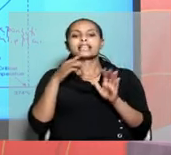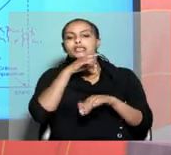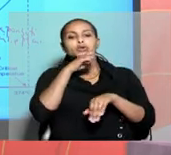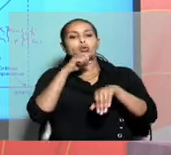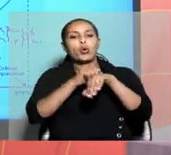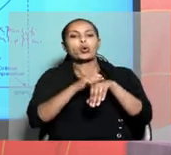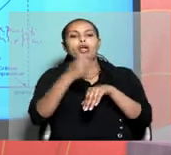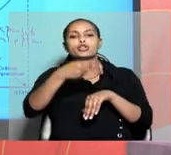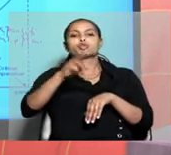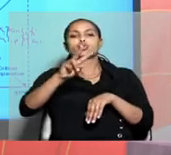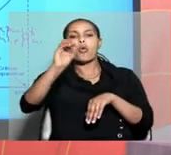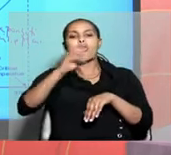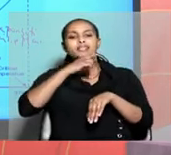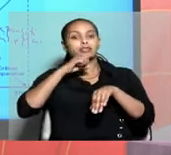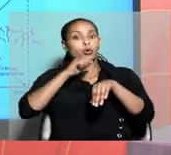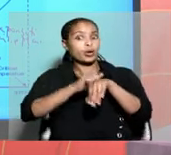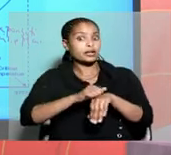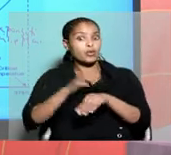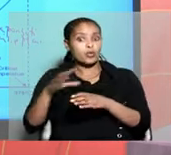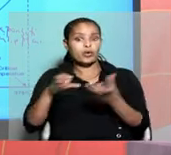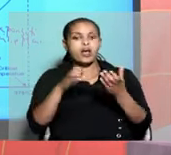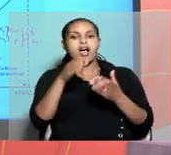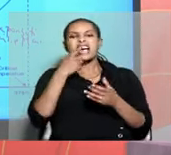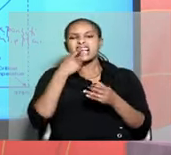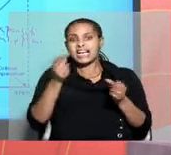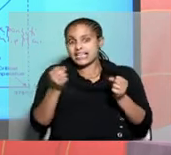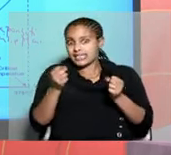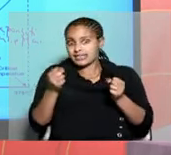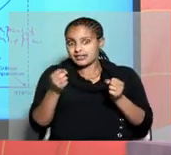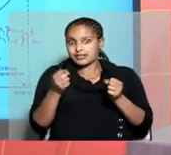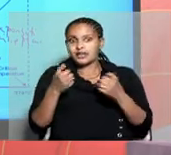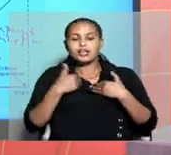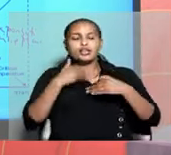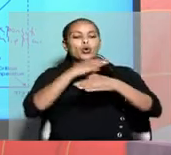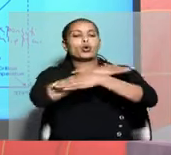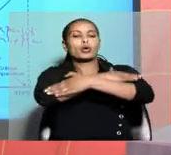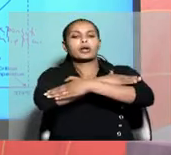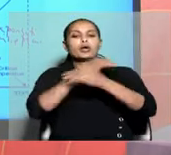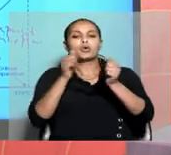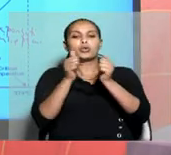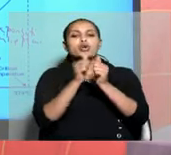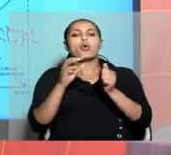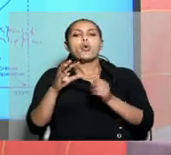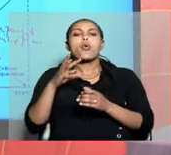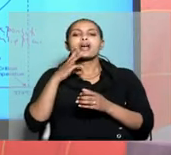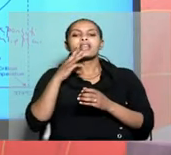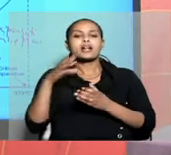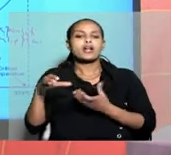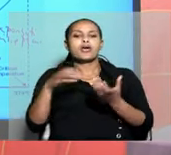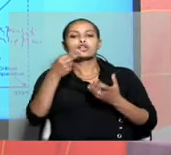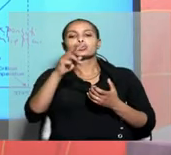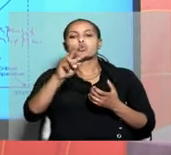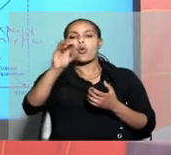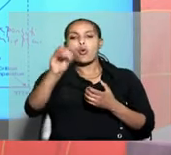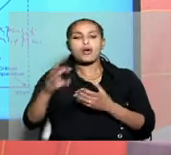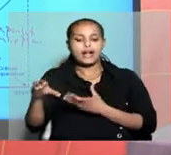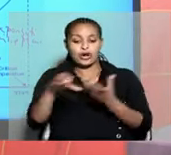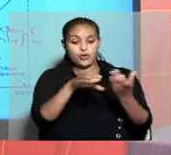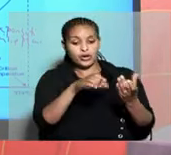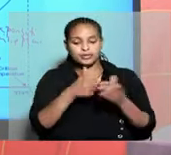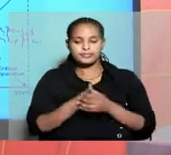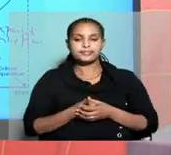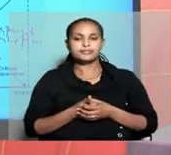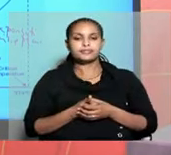solid, H2O, solid, ice water is in equilibrium with water liquid, H2O